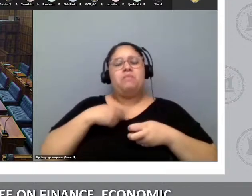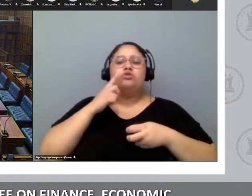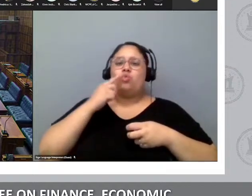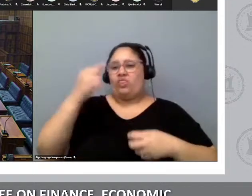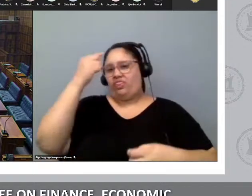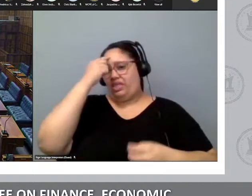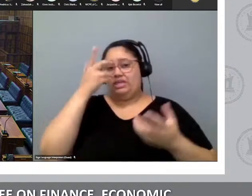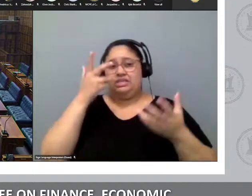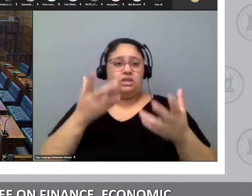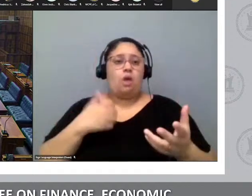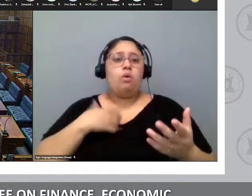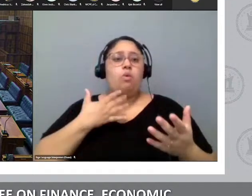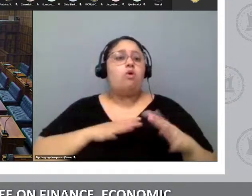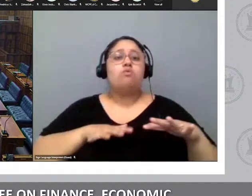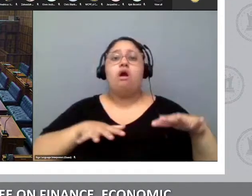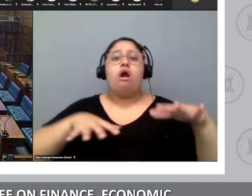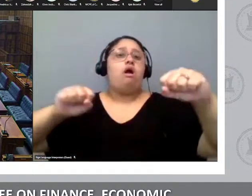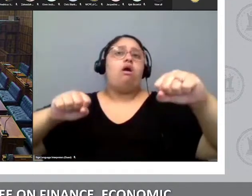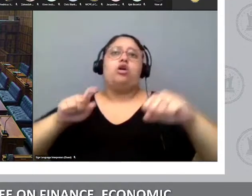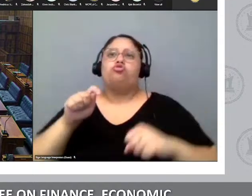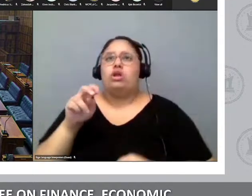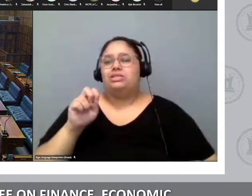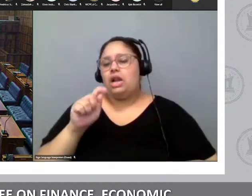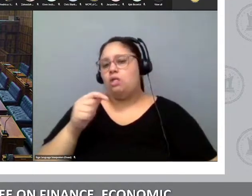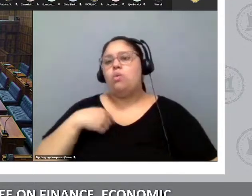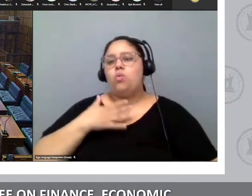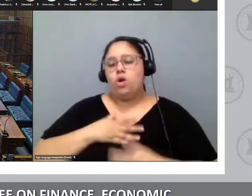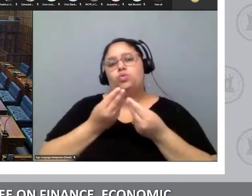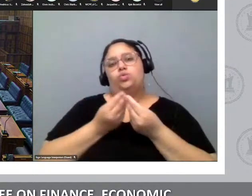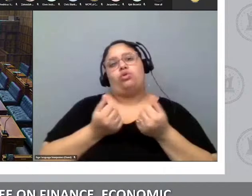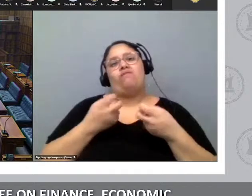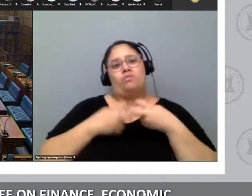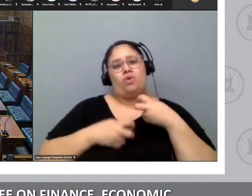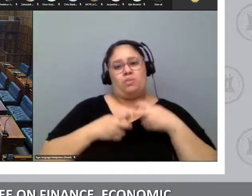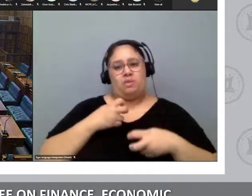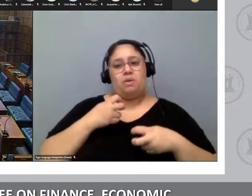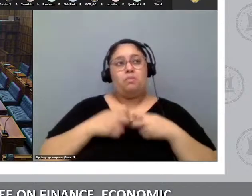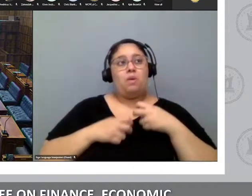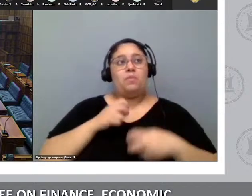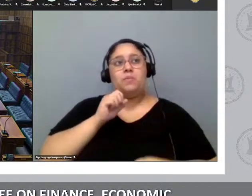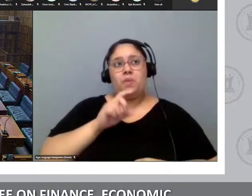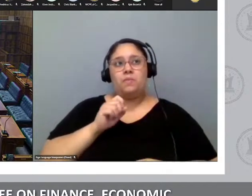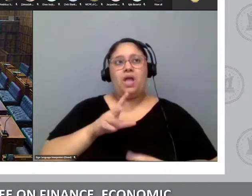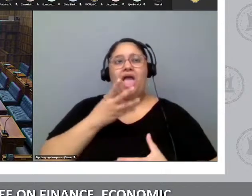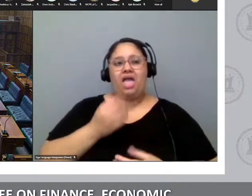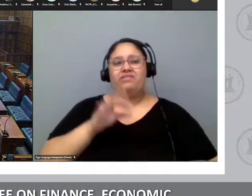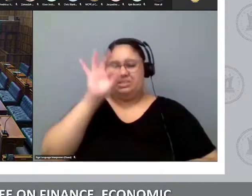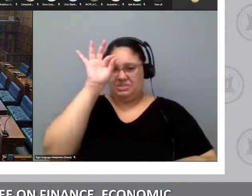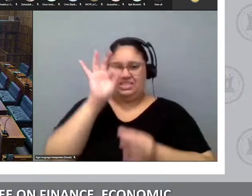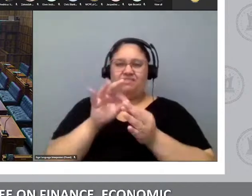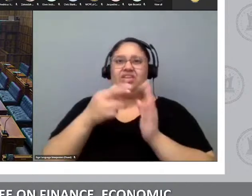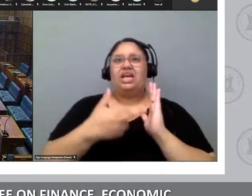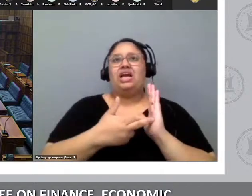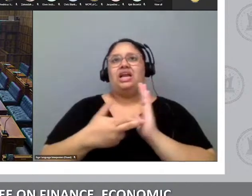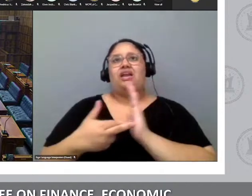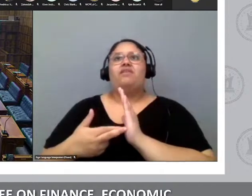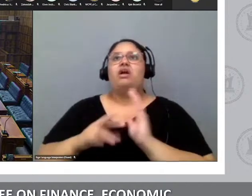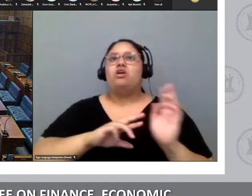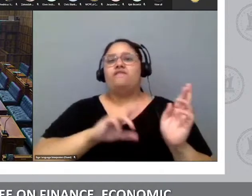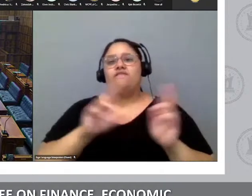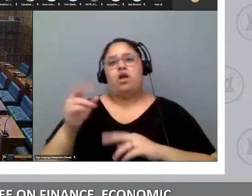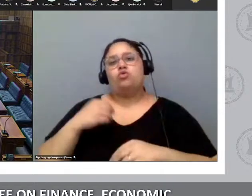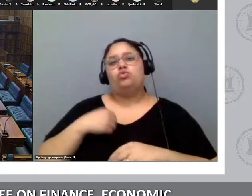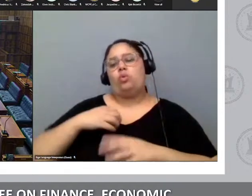think we're trying to take over transet we're trying to resolve the problems a problem that has got specific reference to our